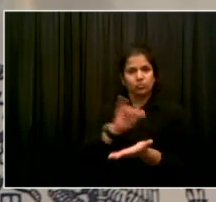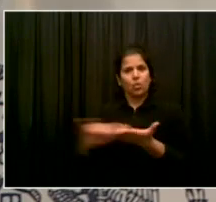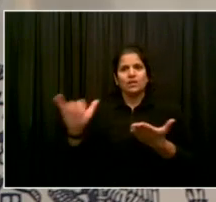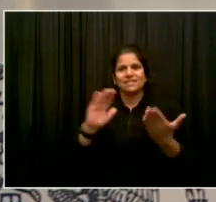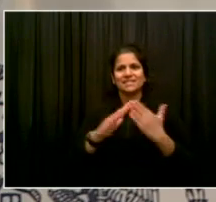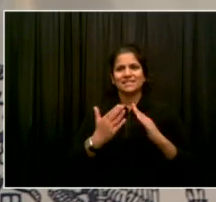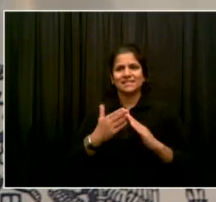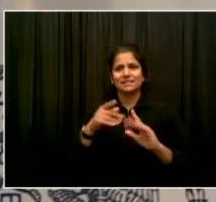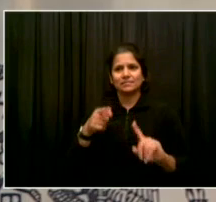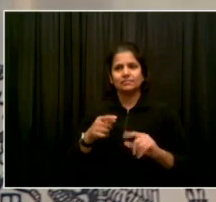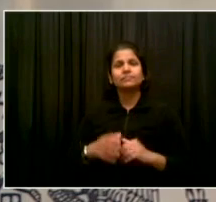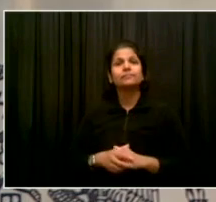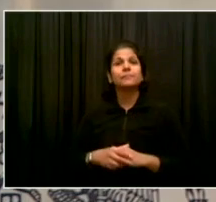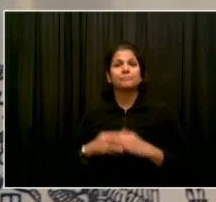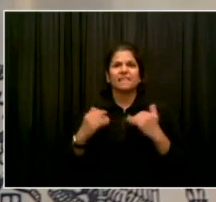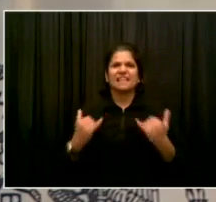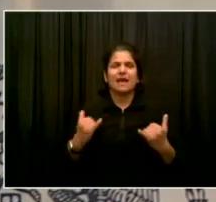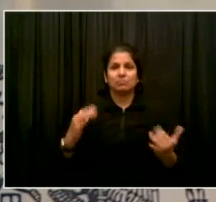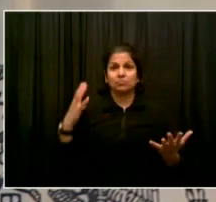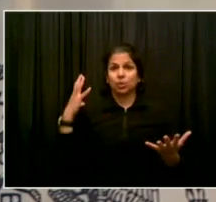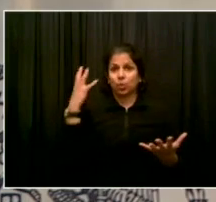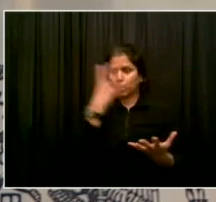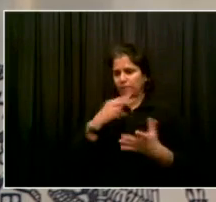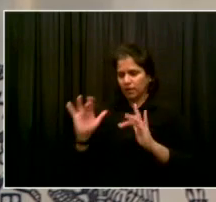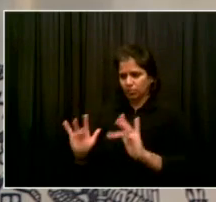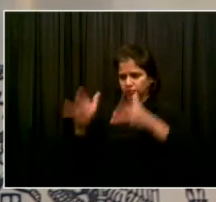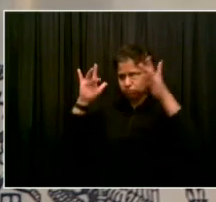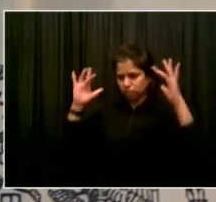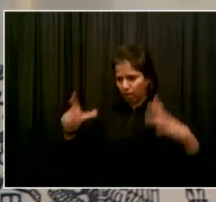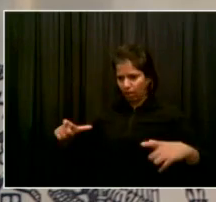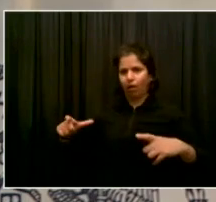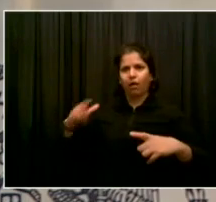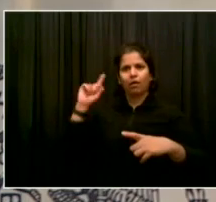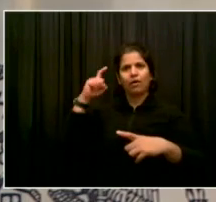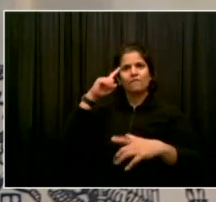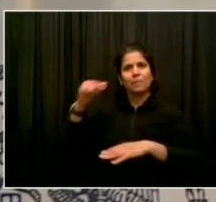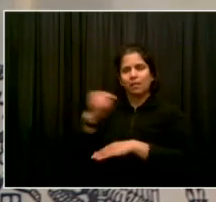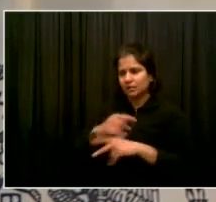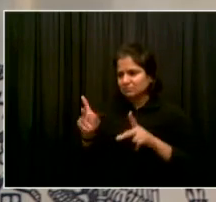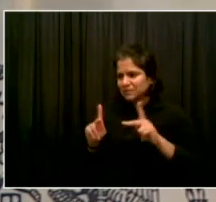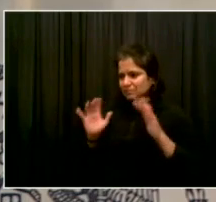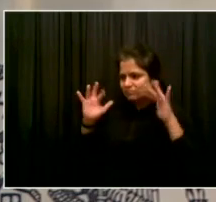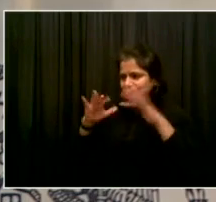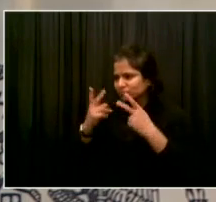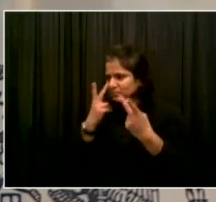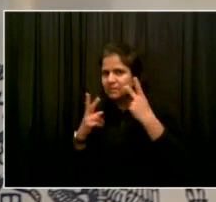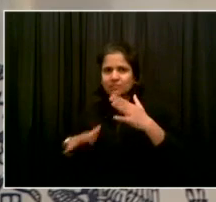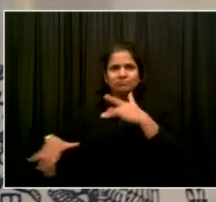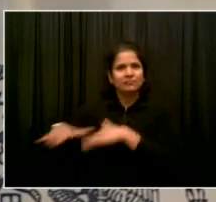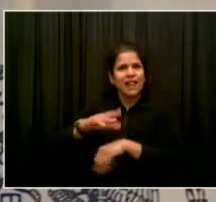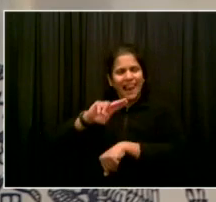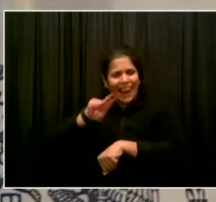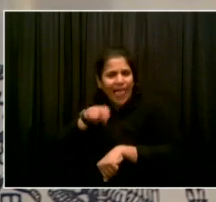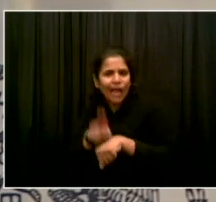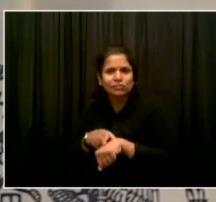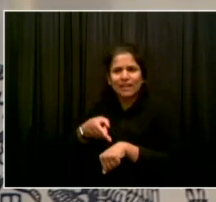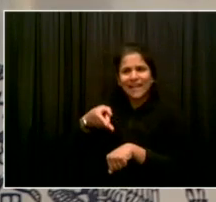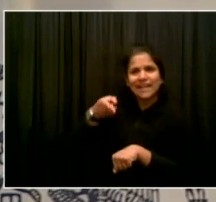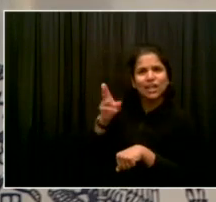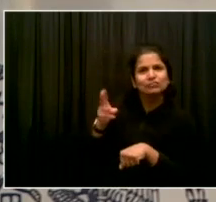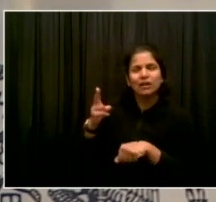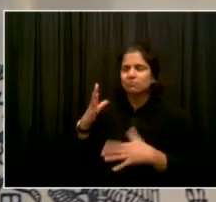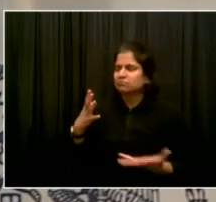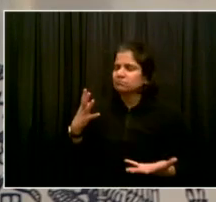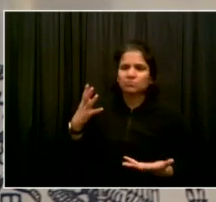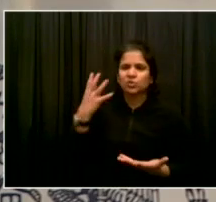place for families and recreation and history and culture, but now we're going to make it something so much more. And earlier in the year, we announced